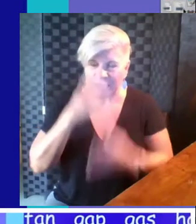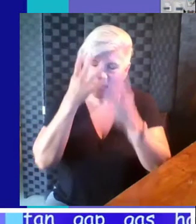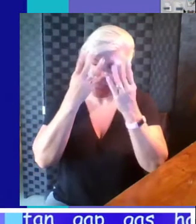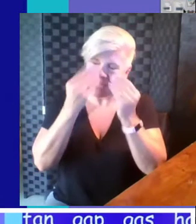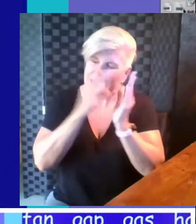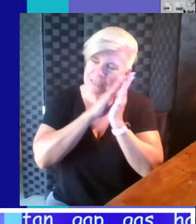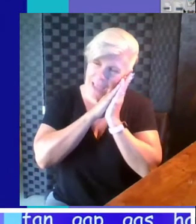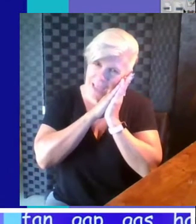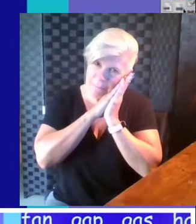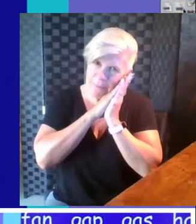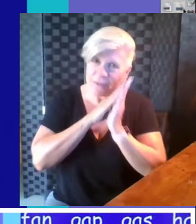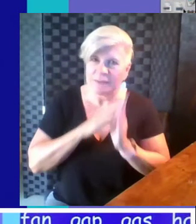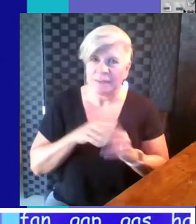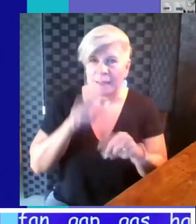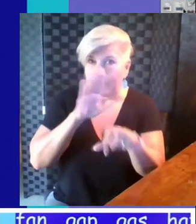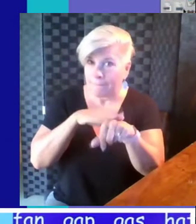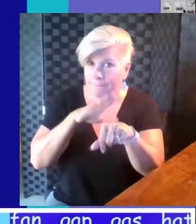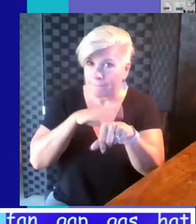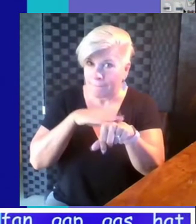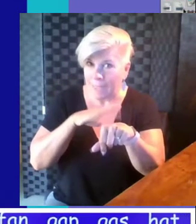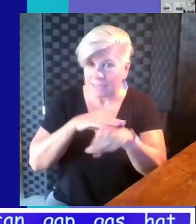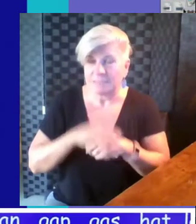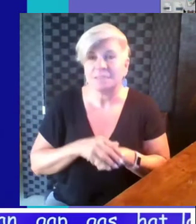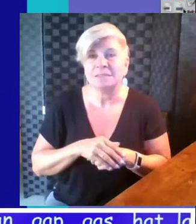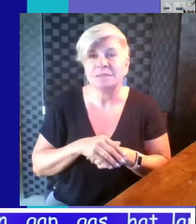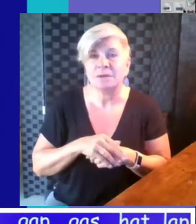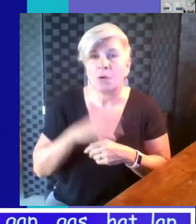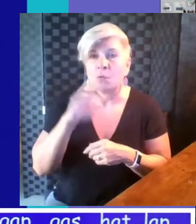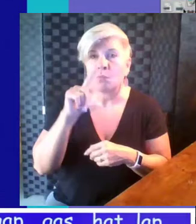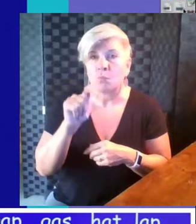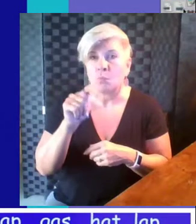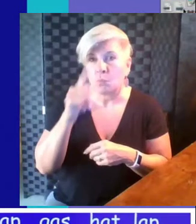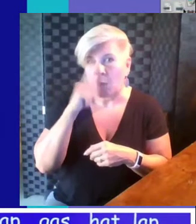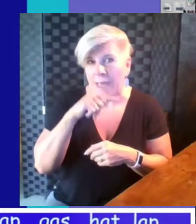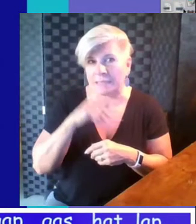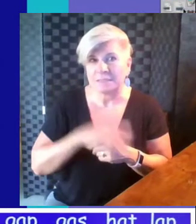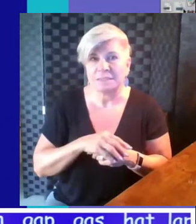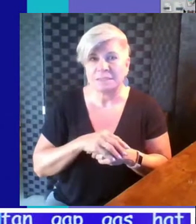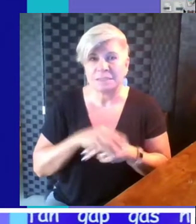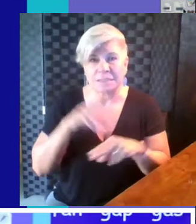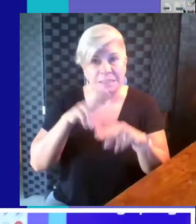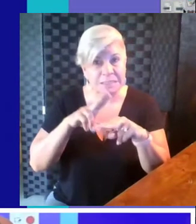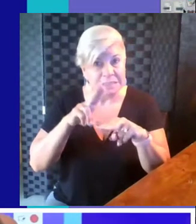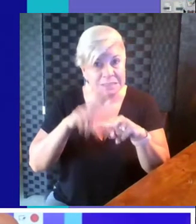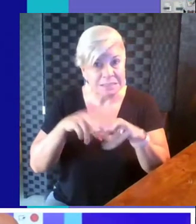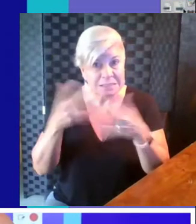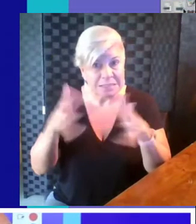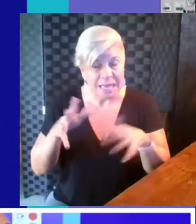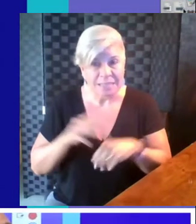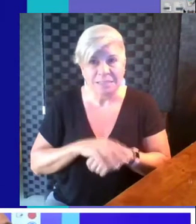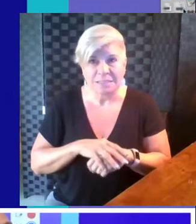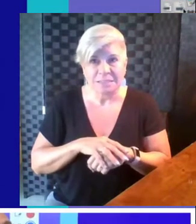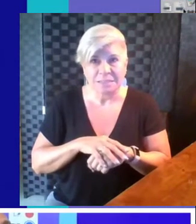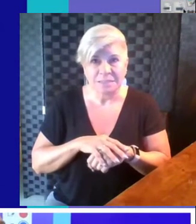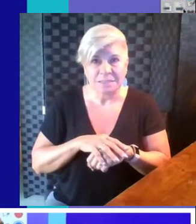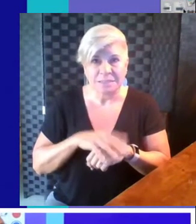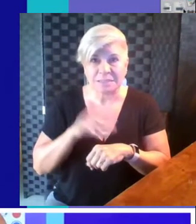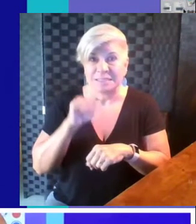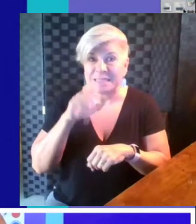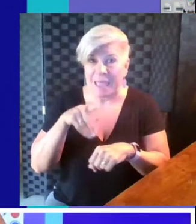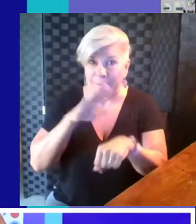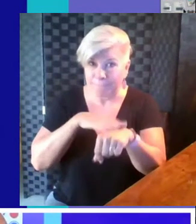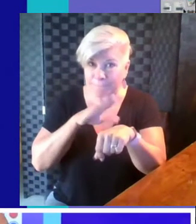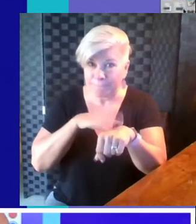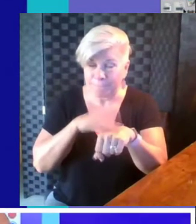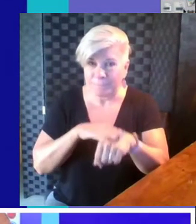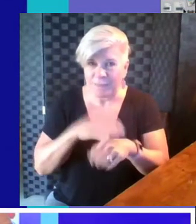man, nap, pat, rat, sat,